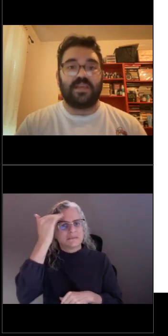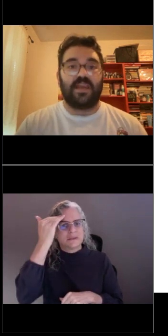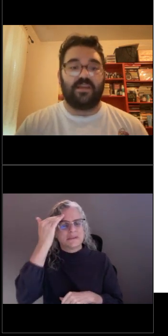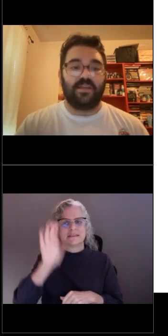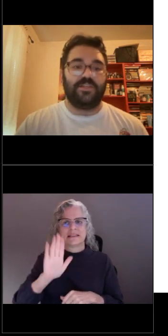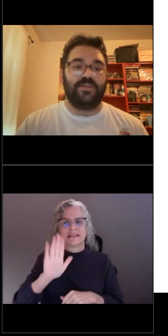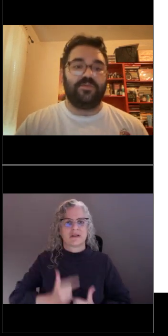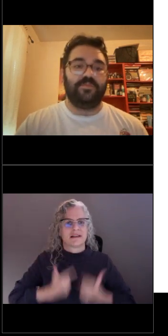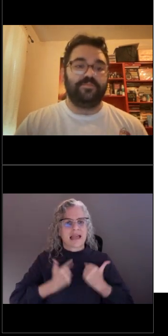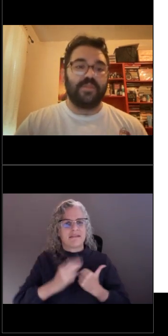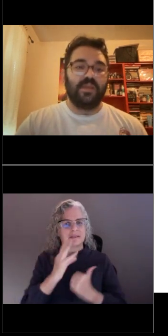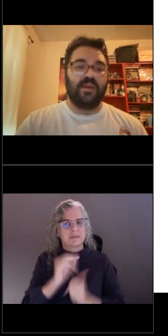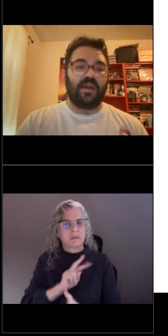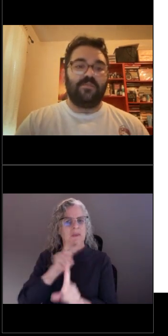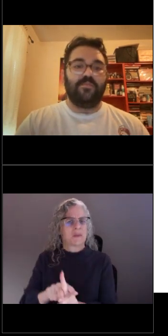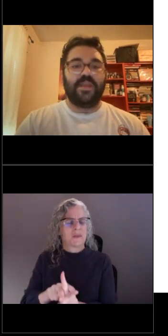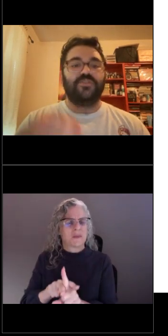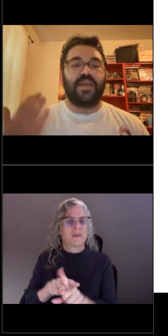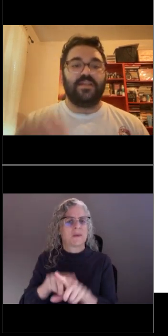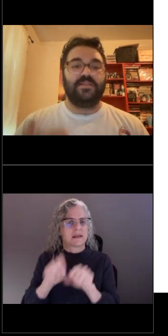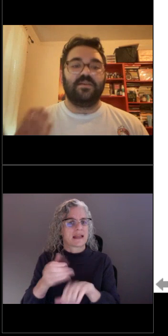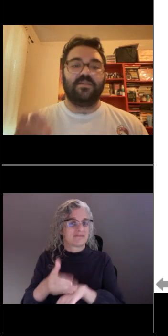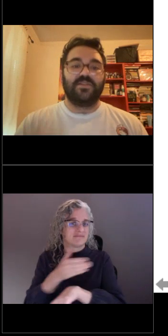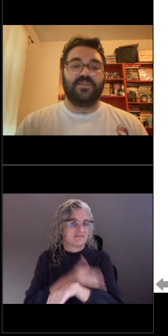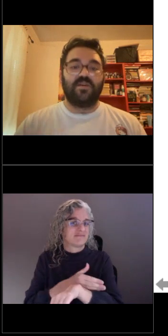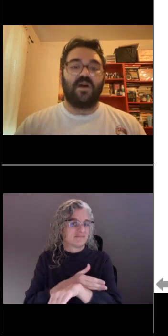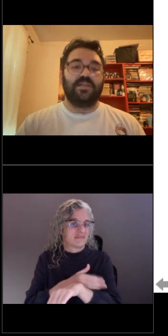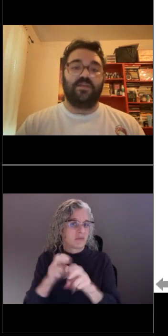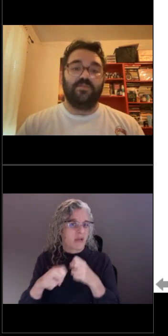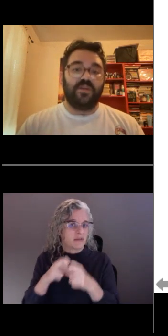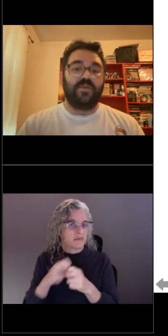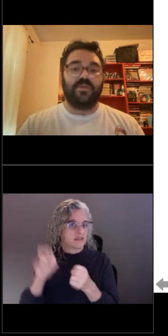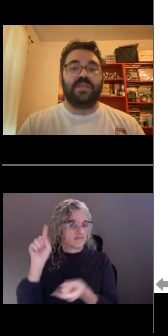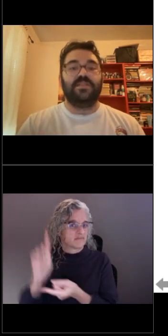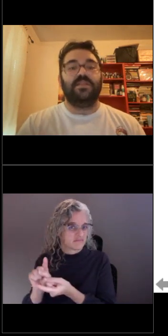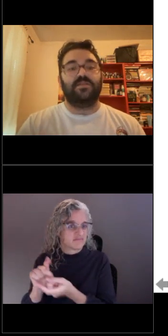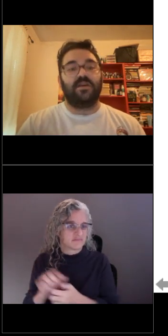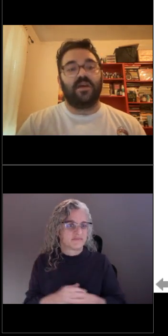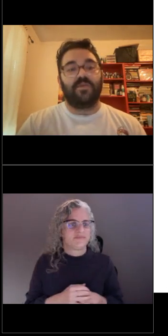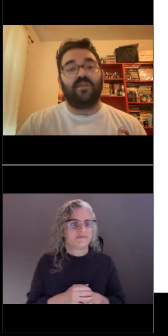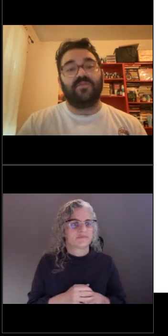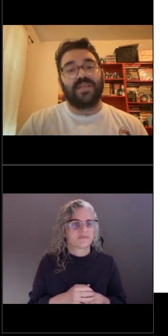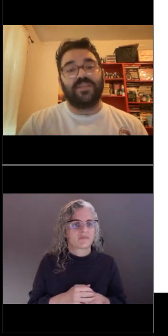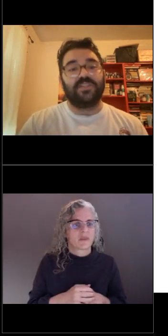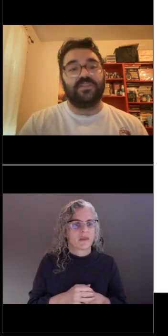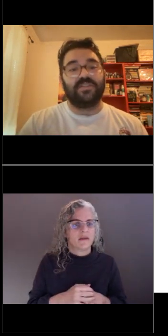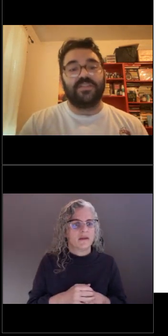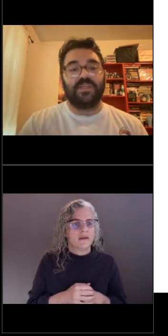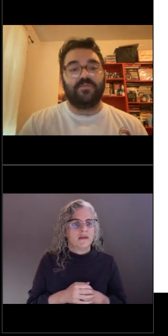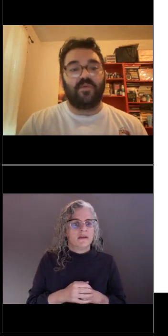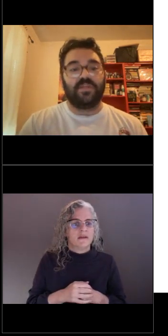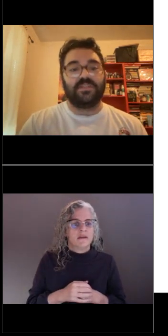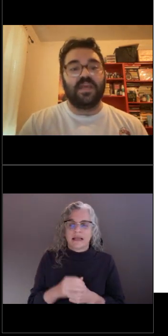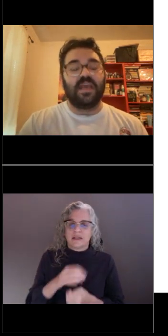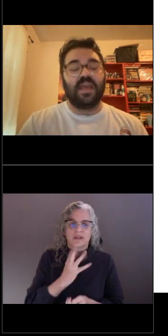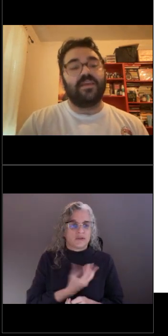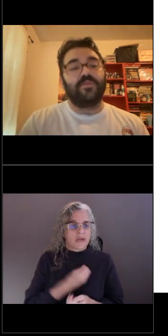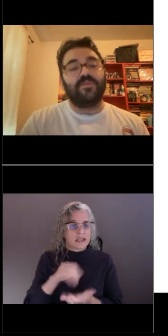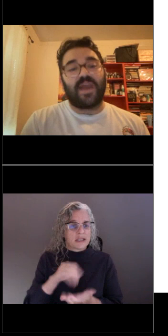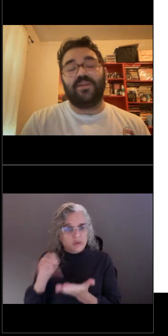much insight into. Bringing trans students and colleagues and community members into these conversations is really